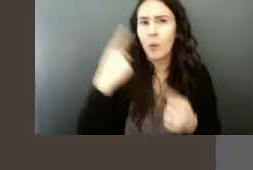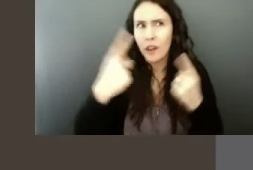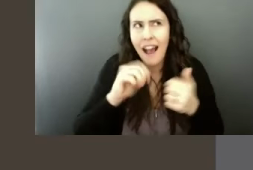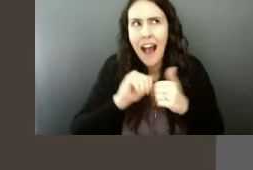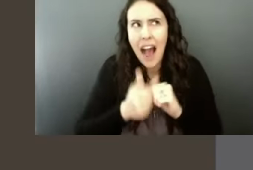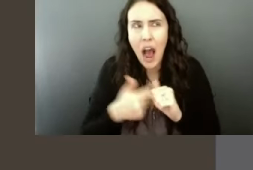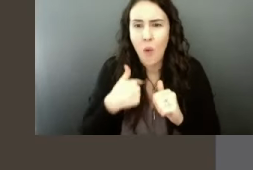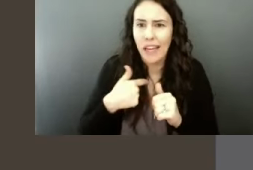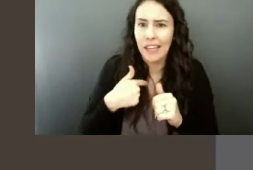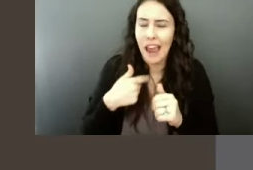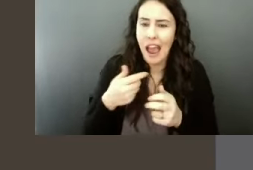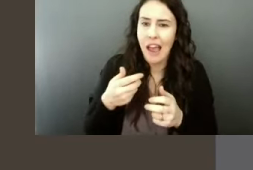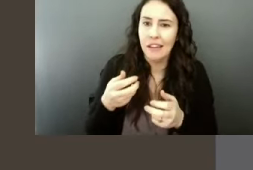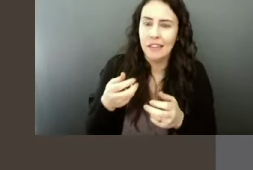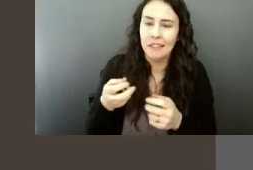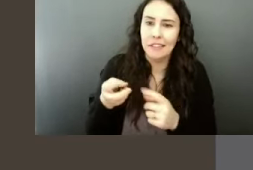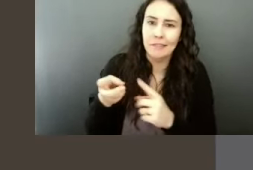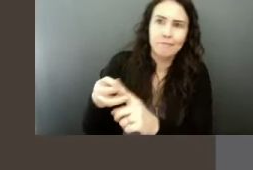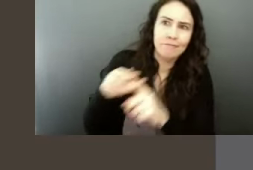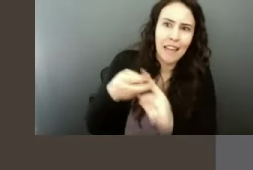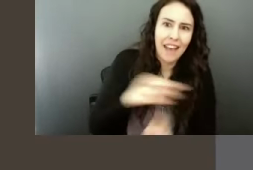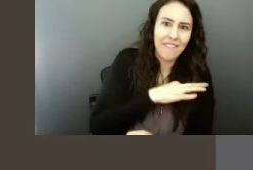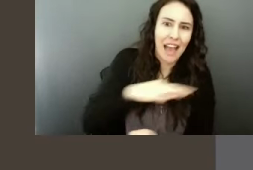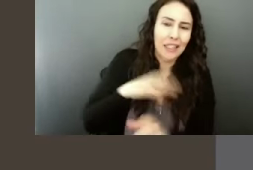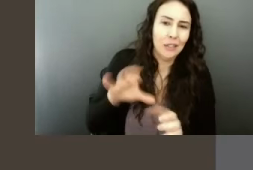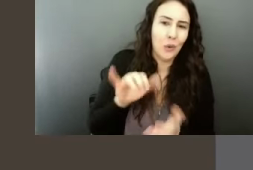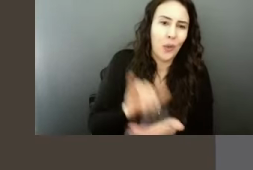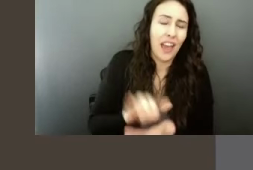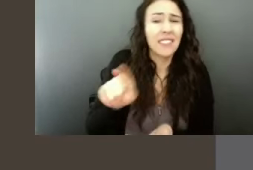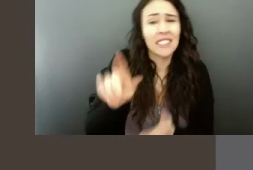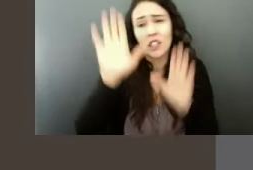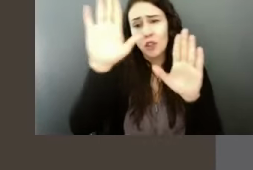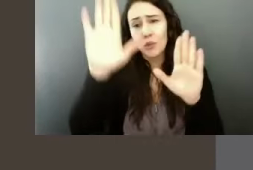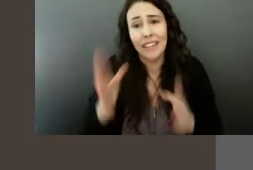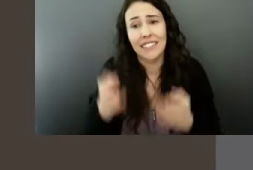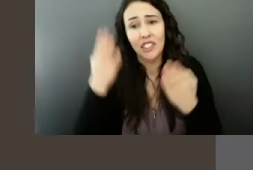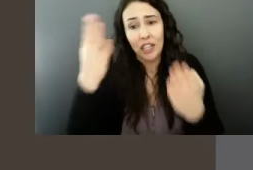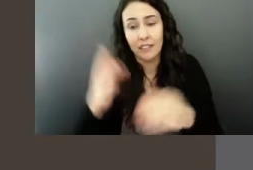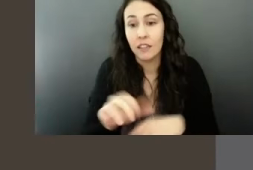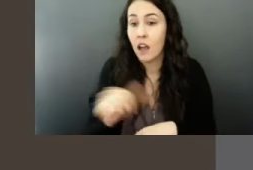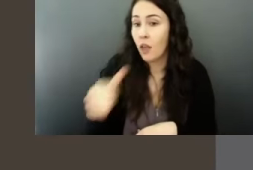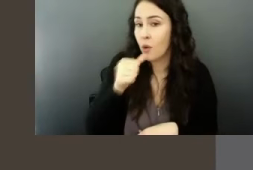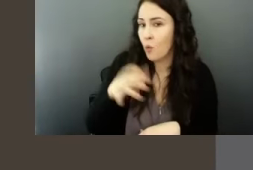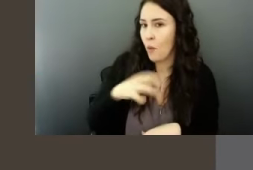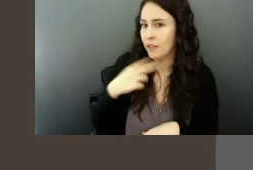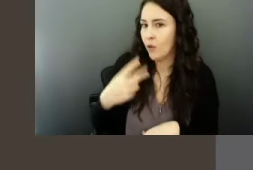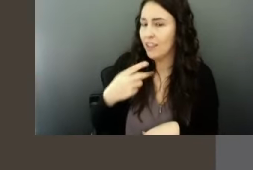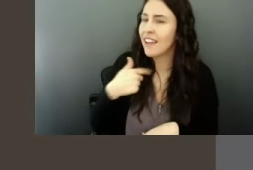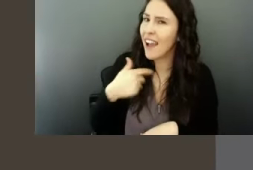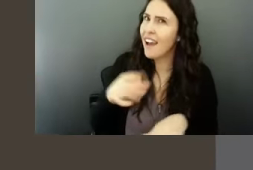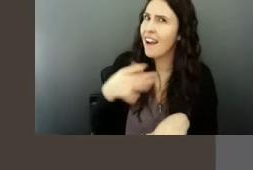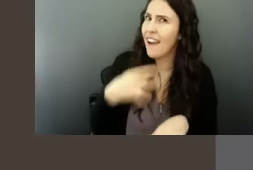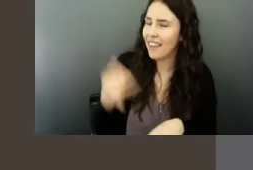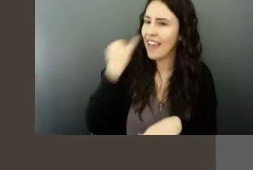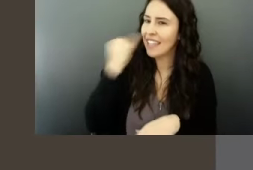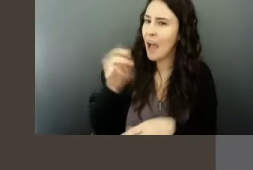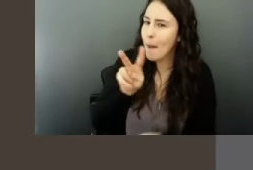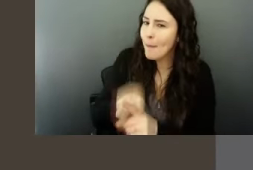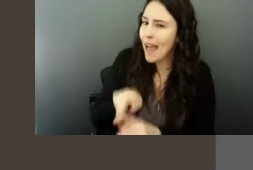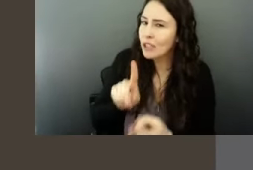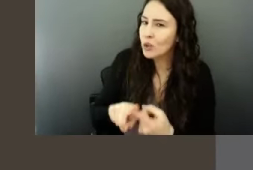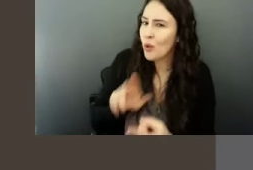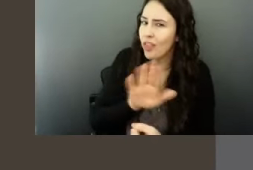to do more of that. So it's such a great suggestion. And I also liked that idea of applying it to their day-to-day life, right? A lot of